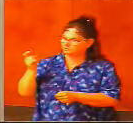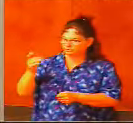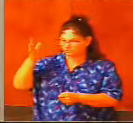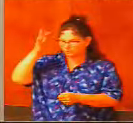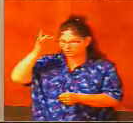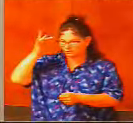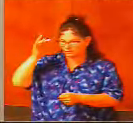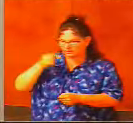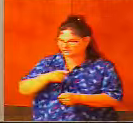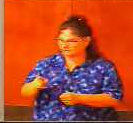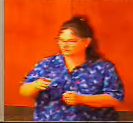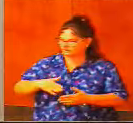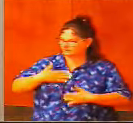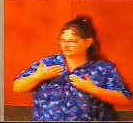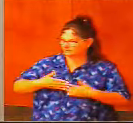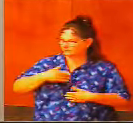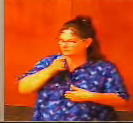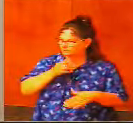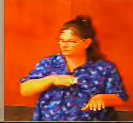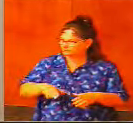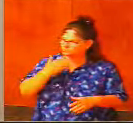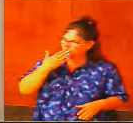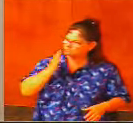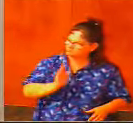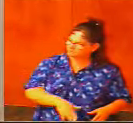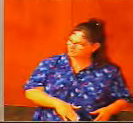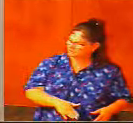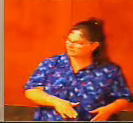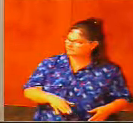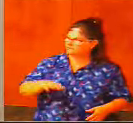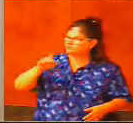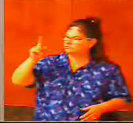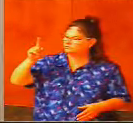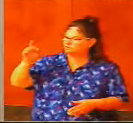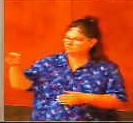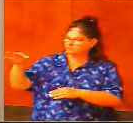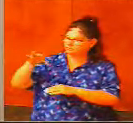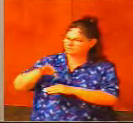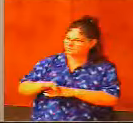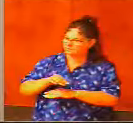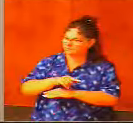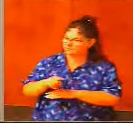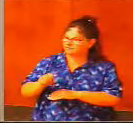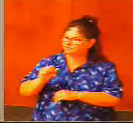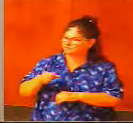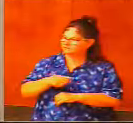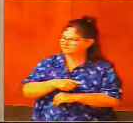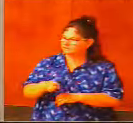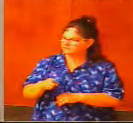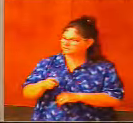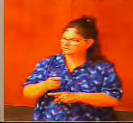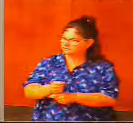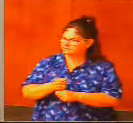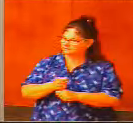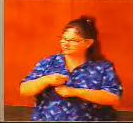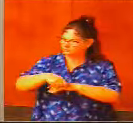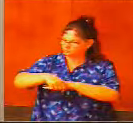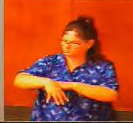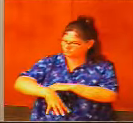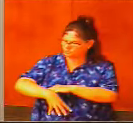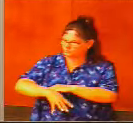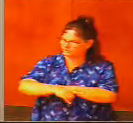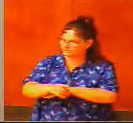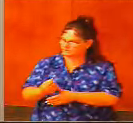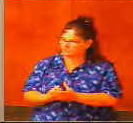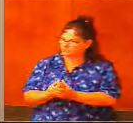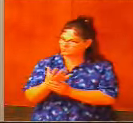are those happy who deal so treacherously? You have planted them. Yes, they have taken root. They grow. Yes, they